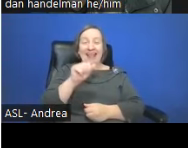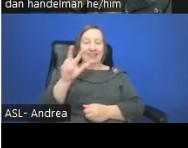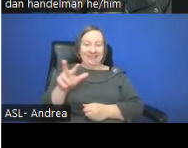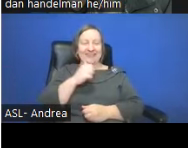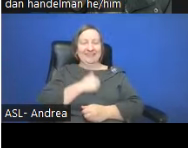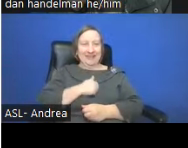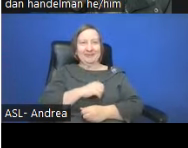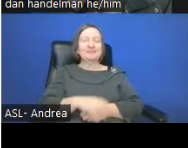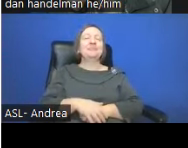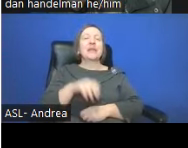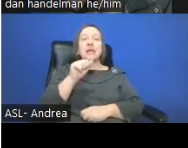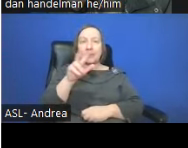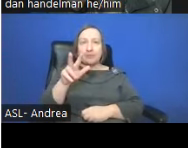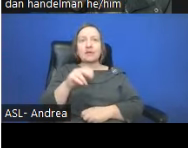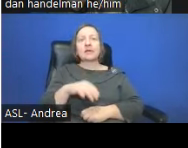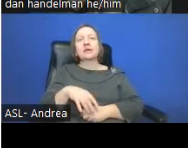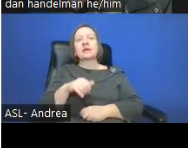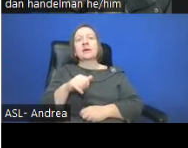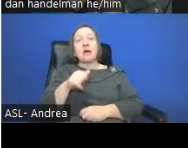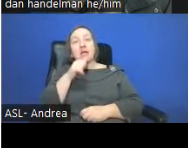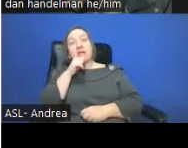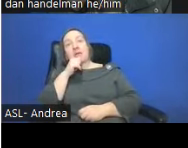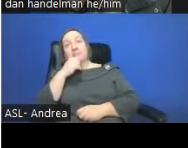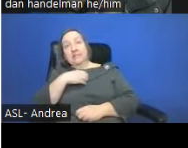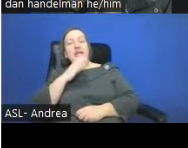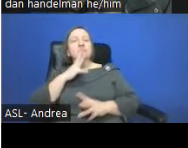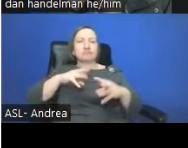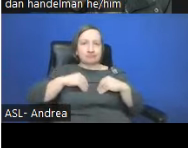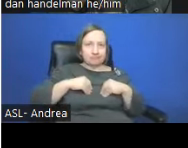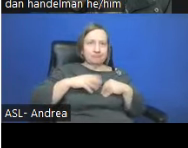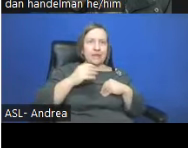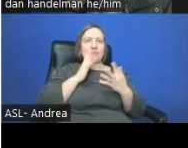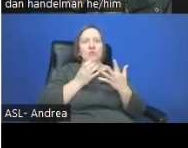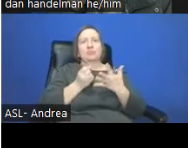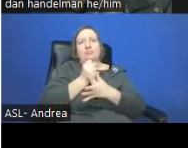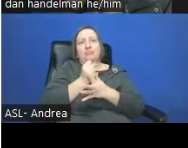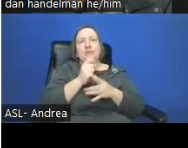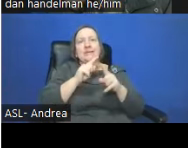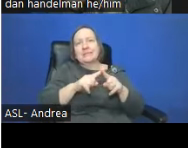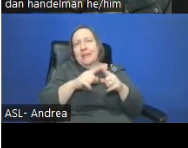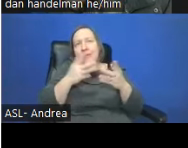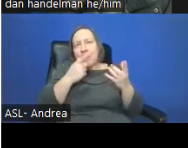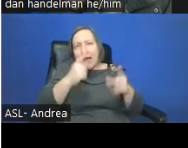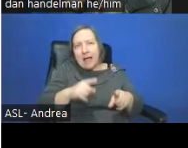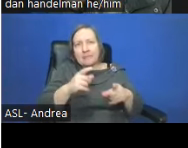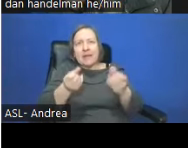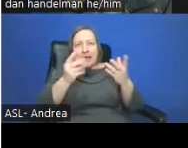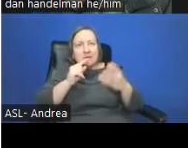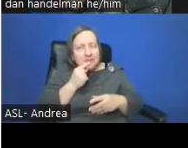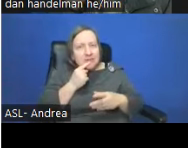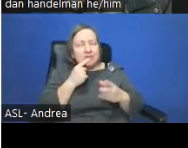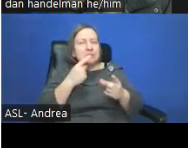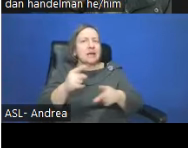sorry. Anonymous complaints will be accepted and will be prioritized depending on the nature and severity of